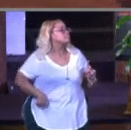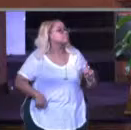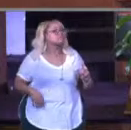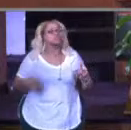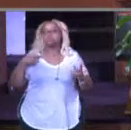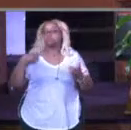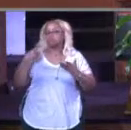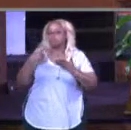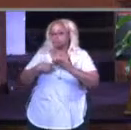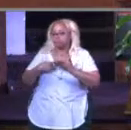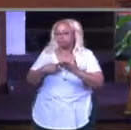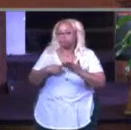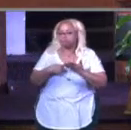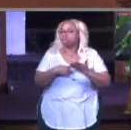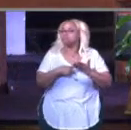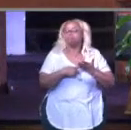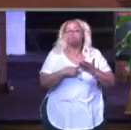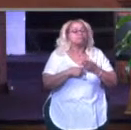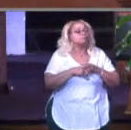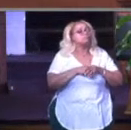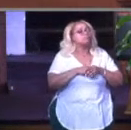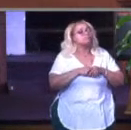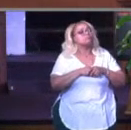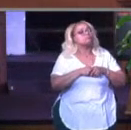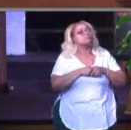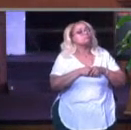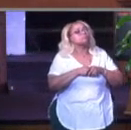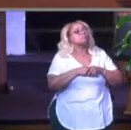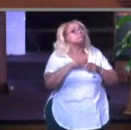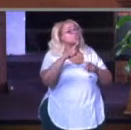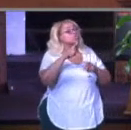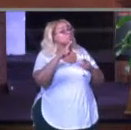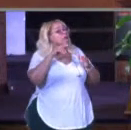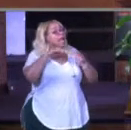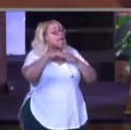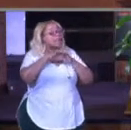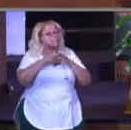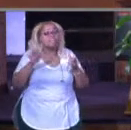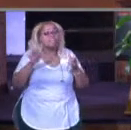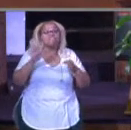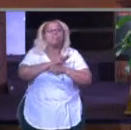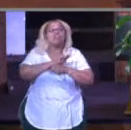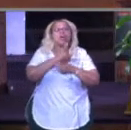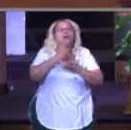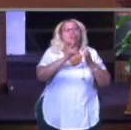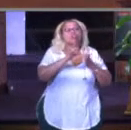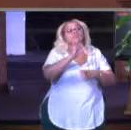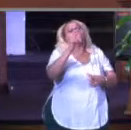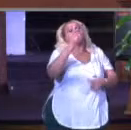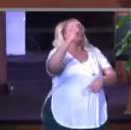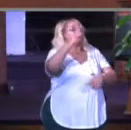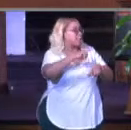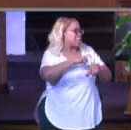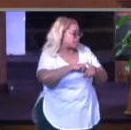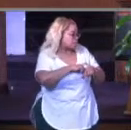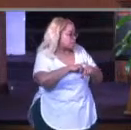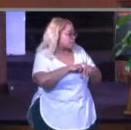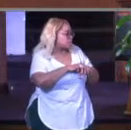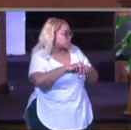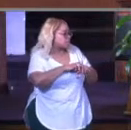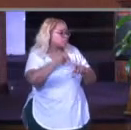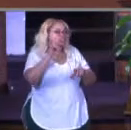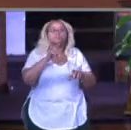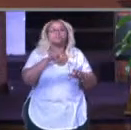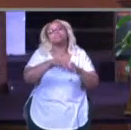as we talk, you will begin to access more fully the Holy Spirit for the first time. You just